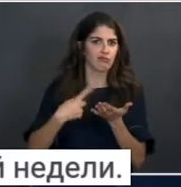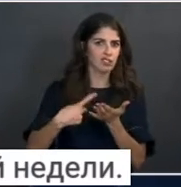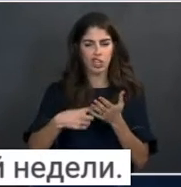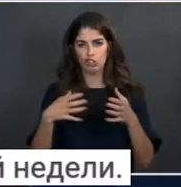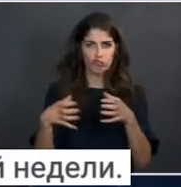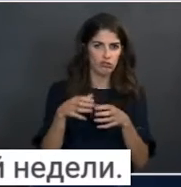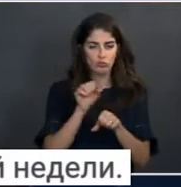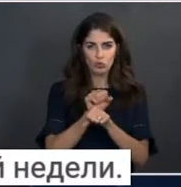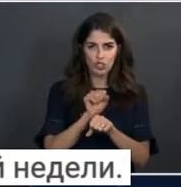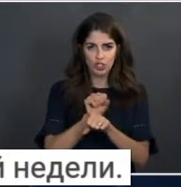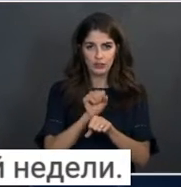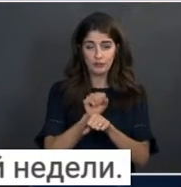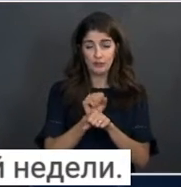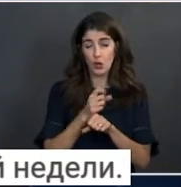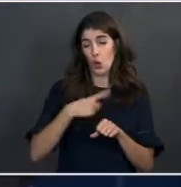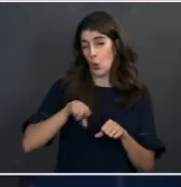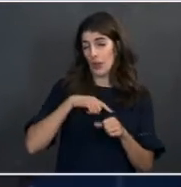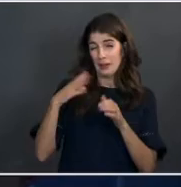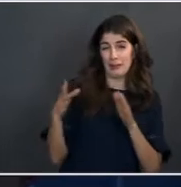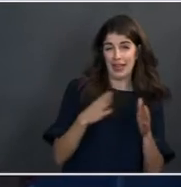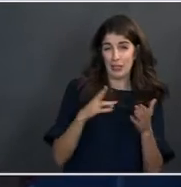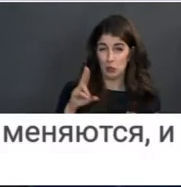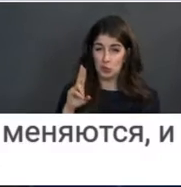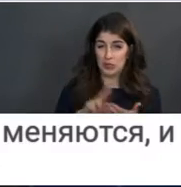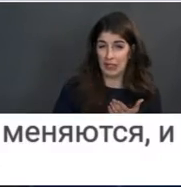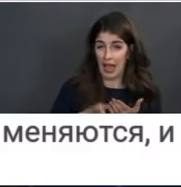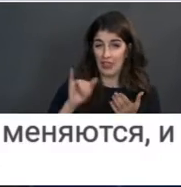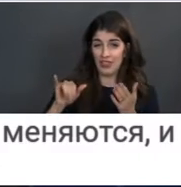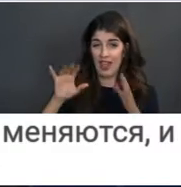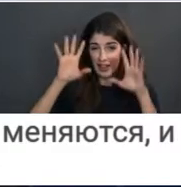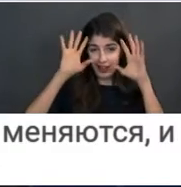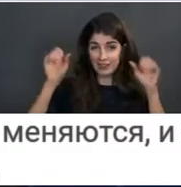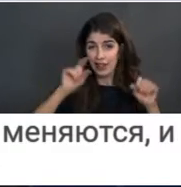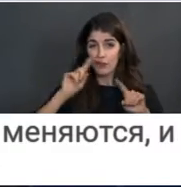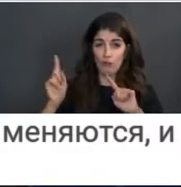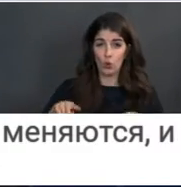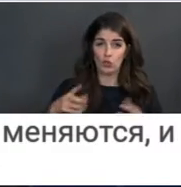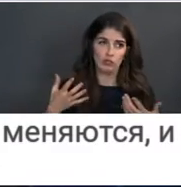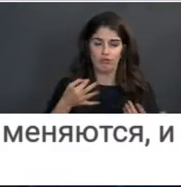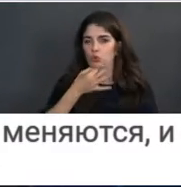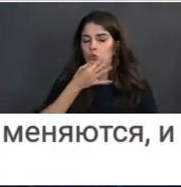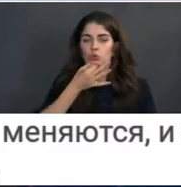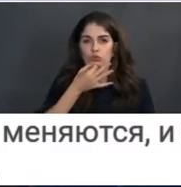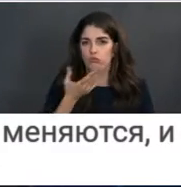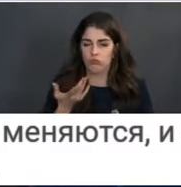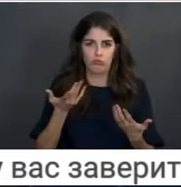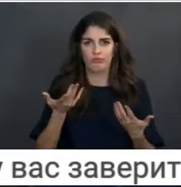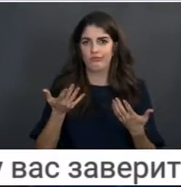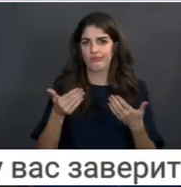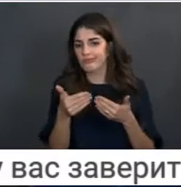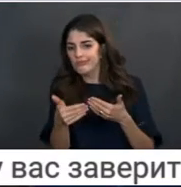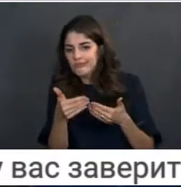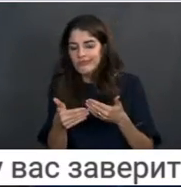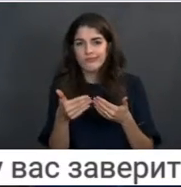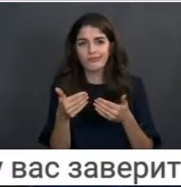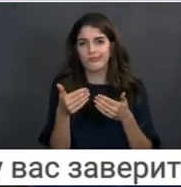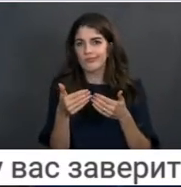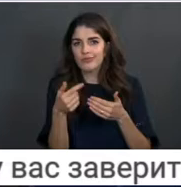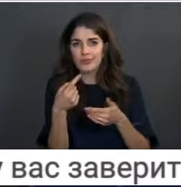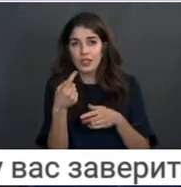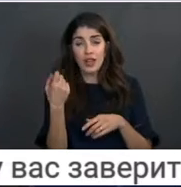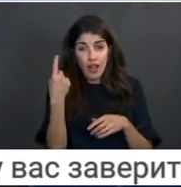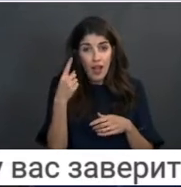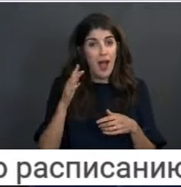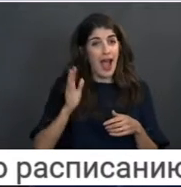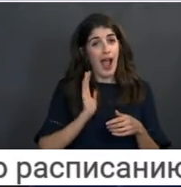or at the end of this week, I should say. Early plans sometimes do change and that was a draft plan, which those changed many